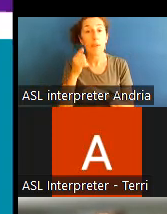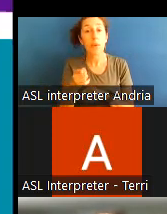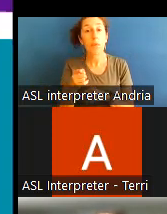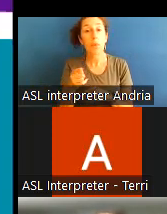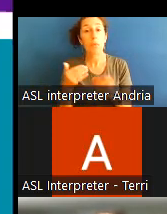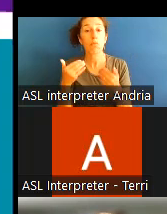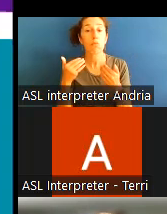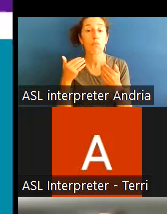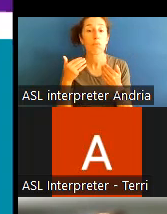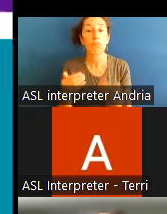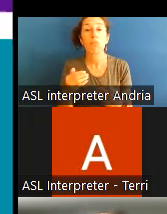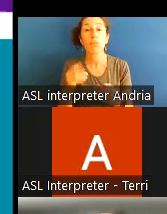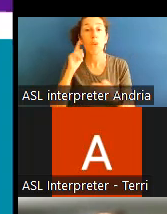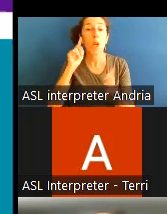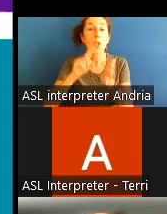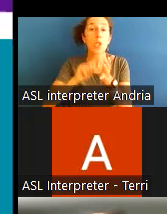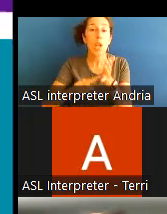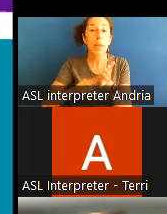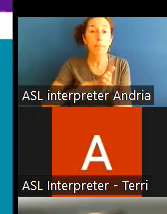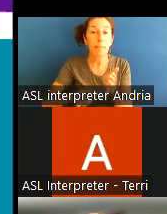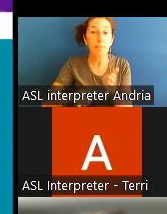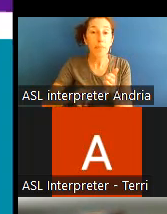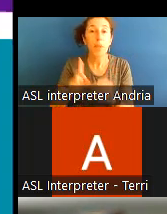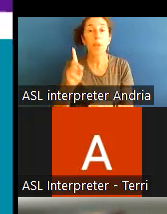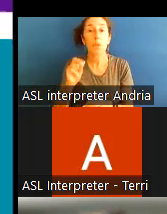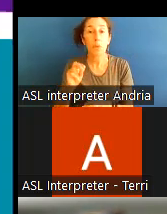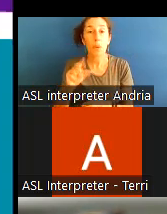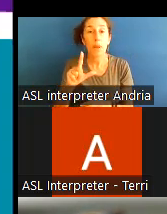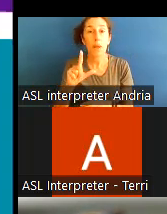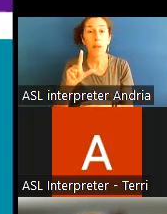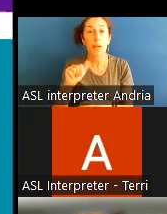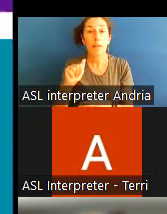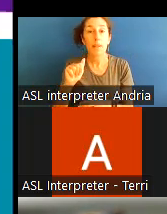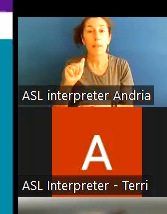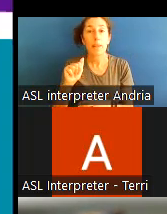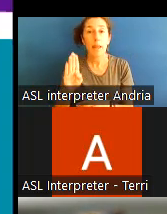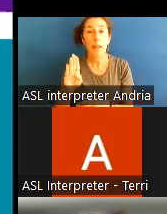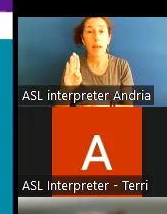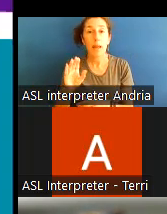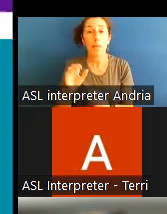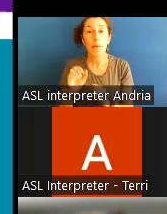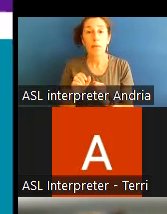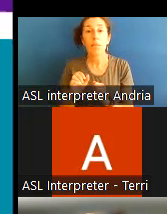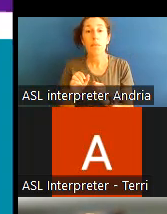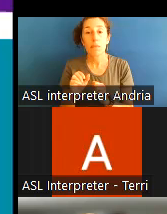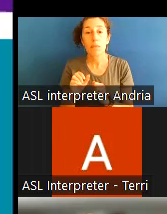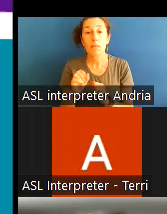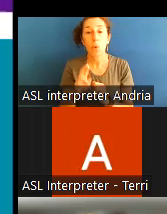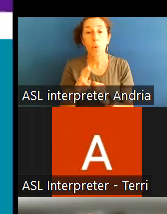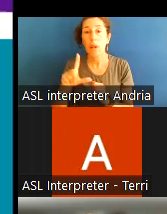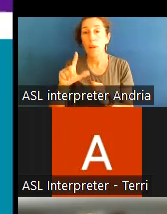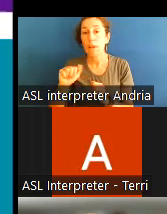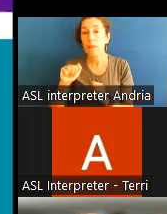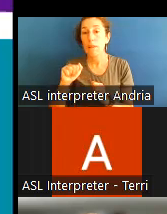if somebody does, that you should go ahead and probably hook them up with, not probably, you should hook them up with